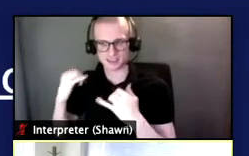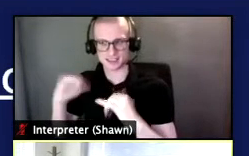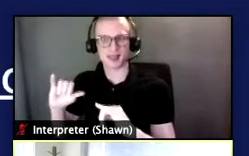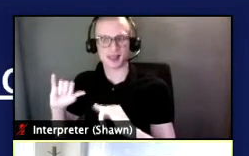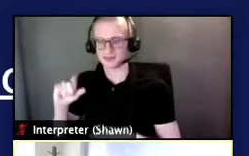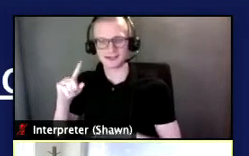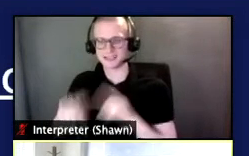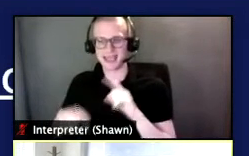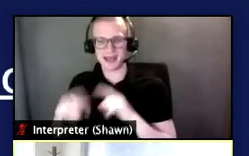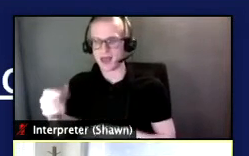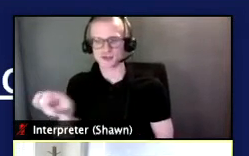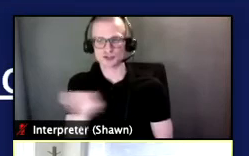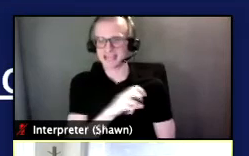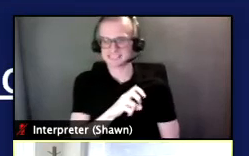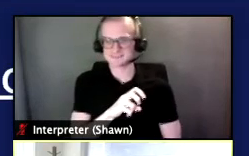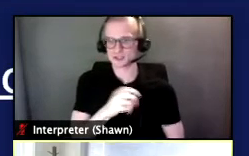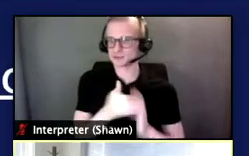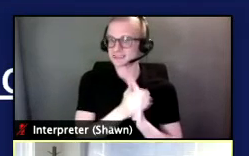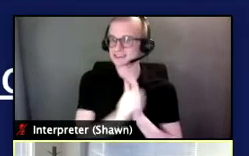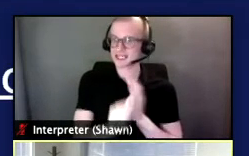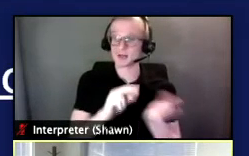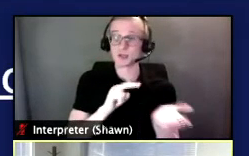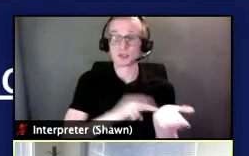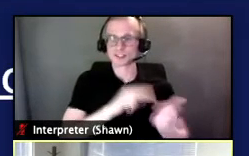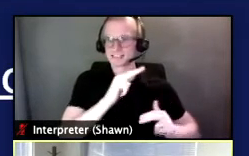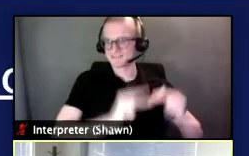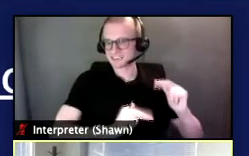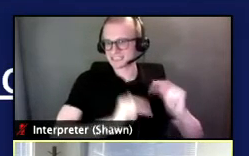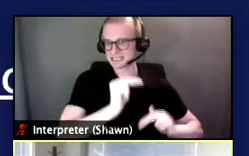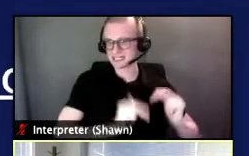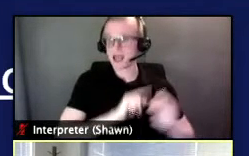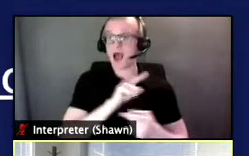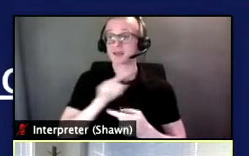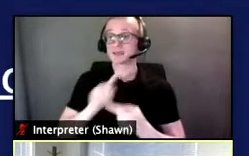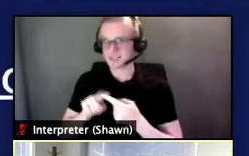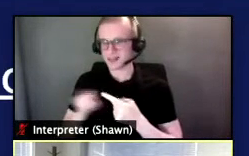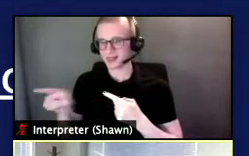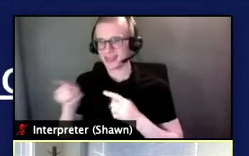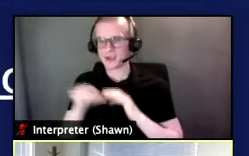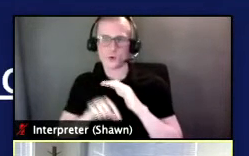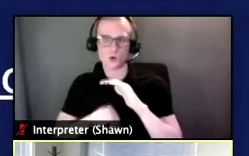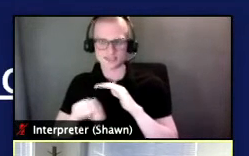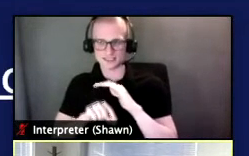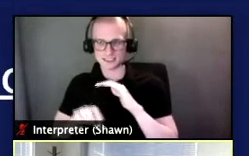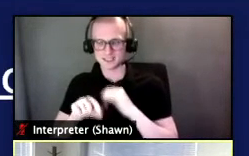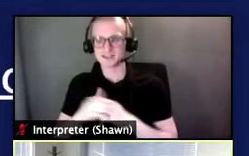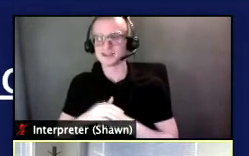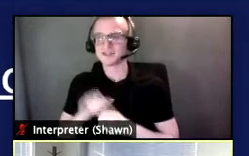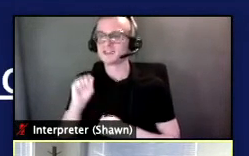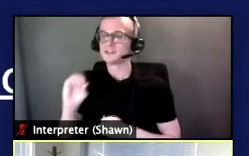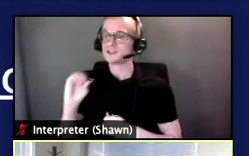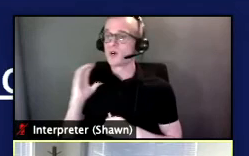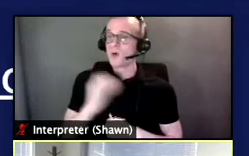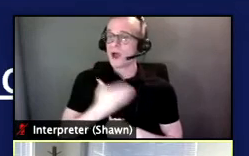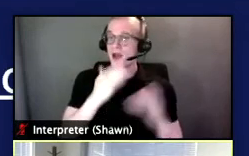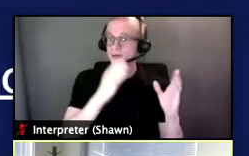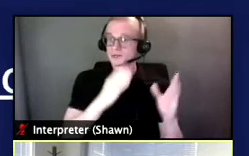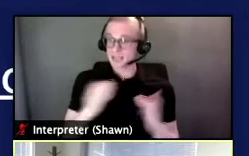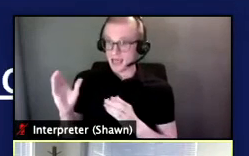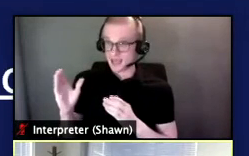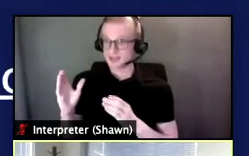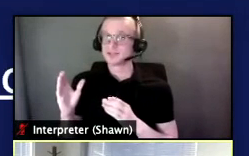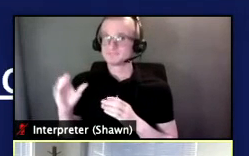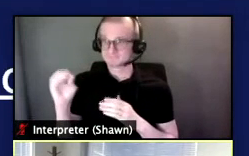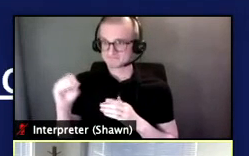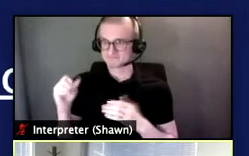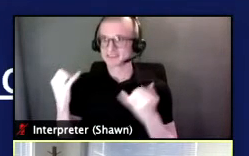nursing facility until they've been quarantined for a while. So our plans are to still